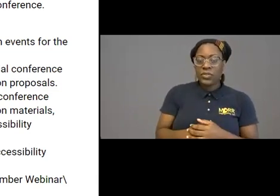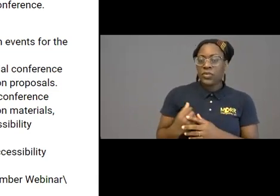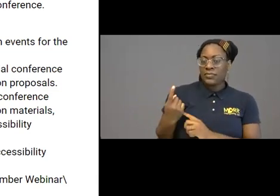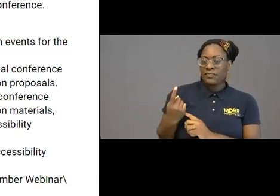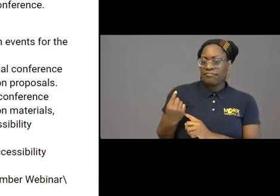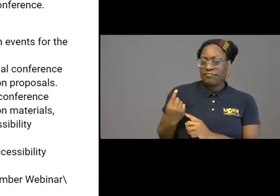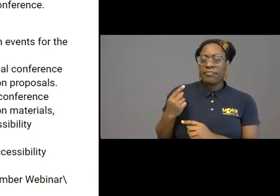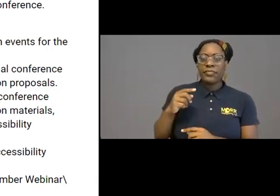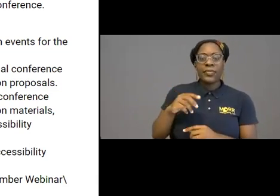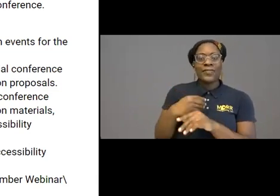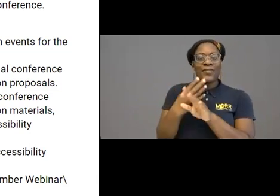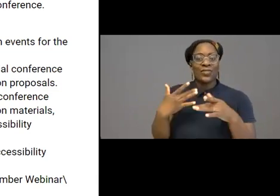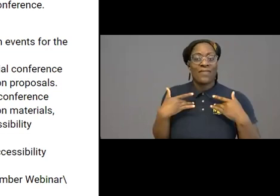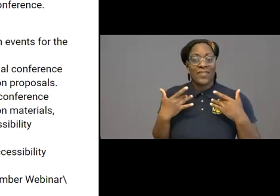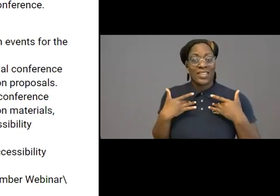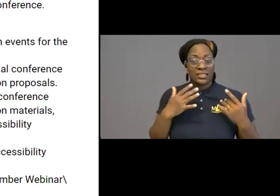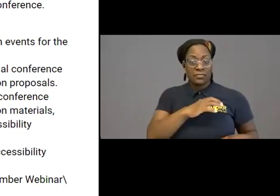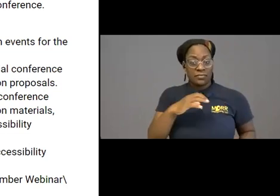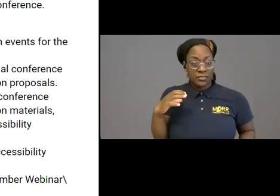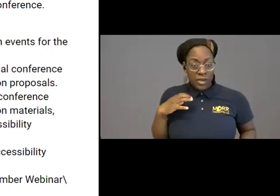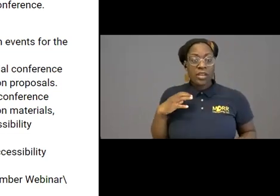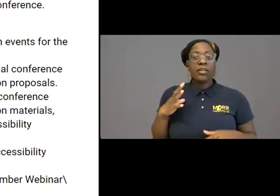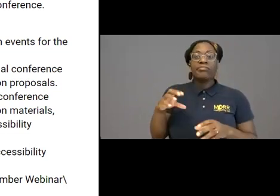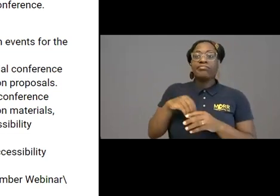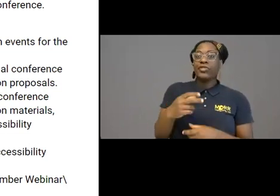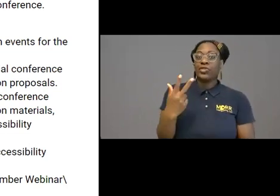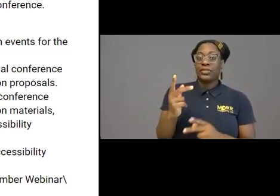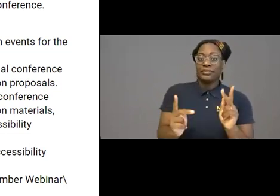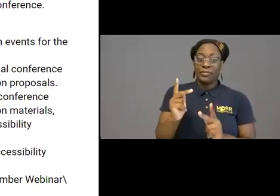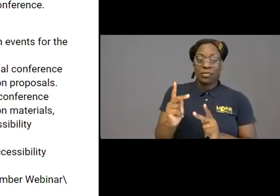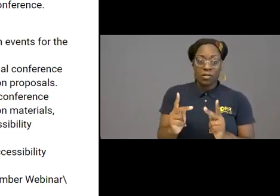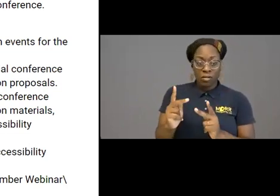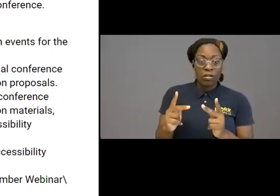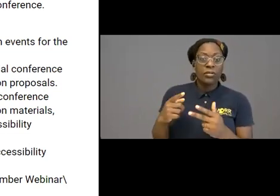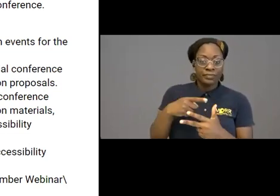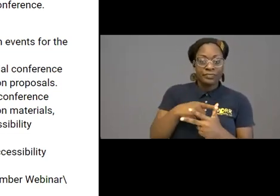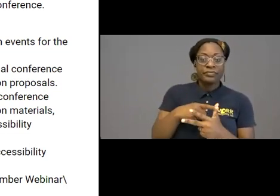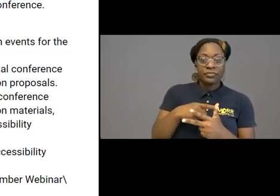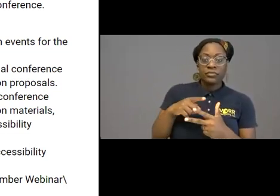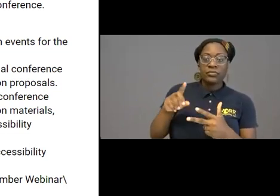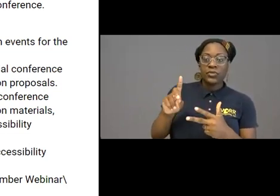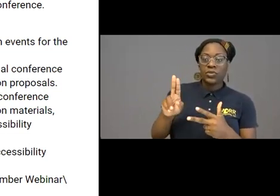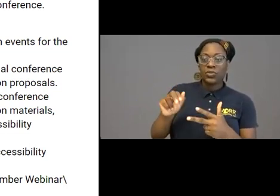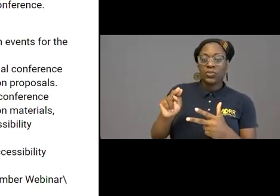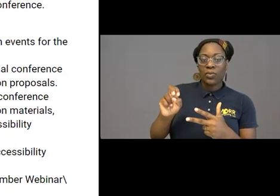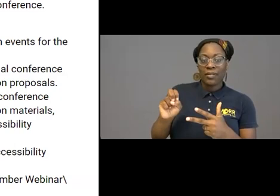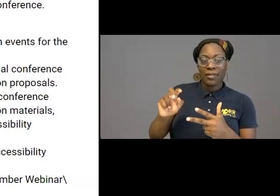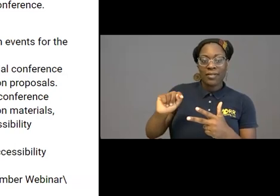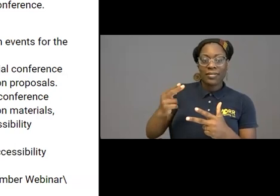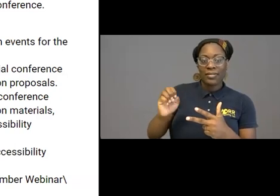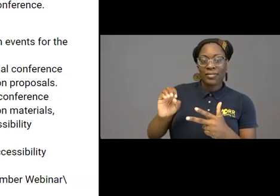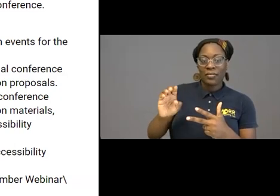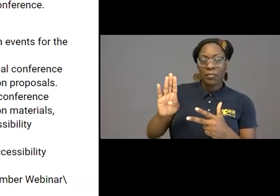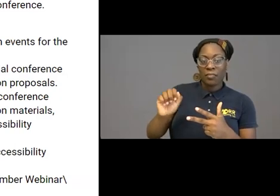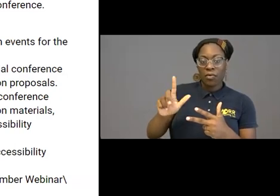you're interested in participating in our committee, please just feel free to reach out to me. We'd be happy to just have you as a